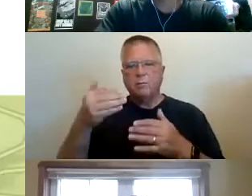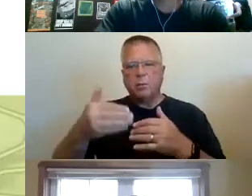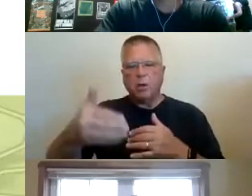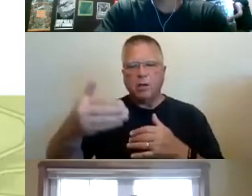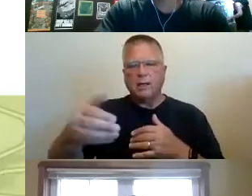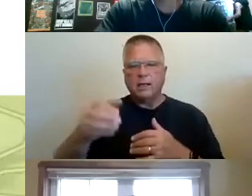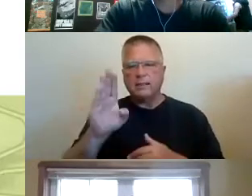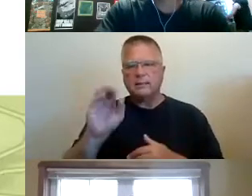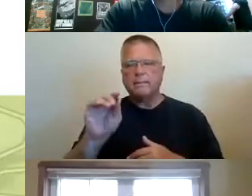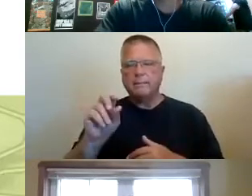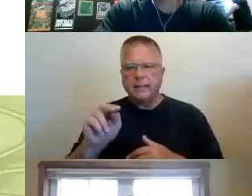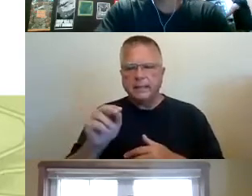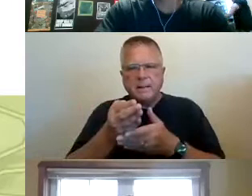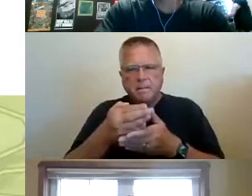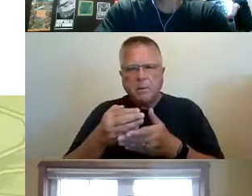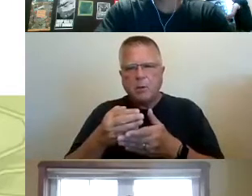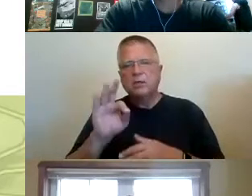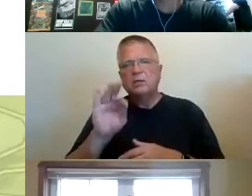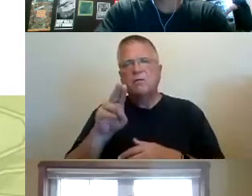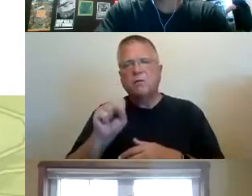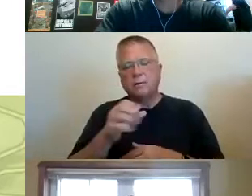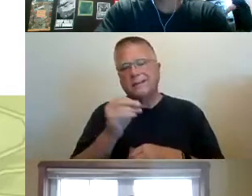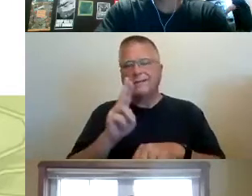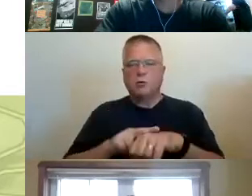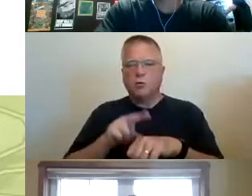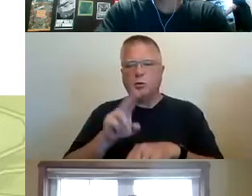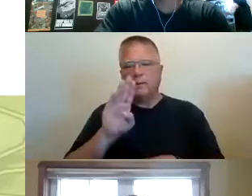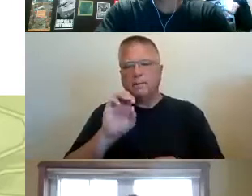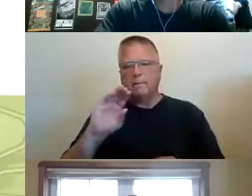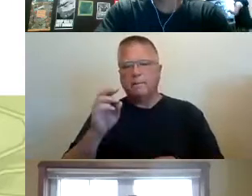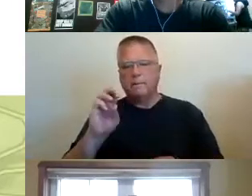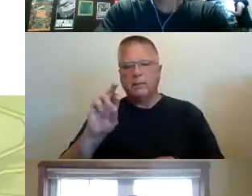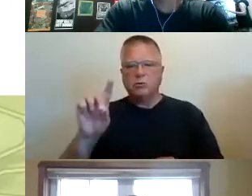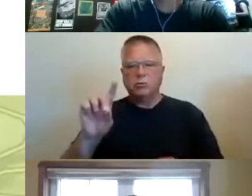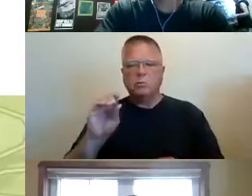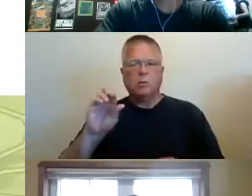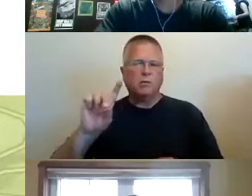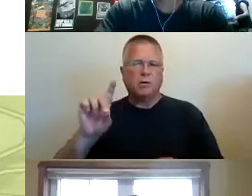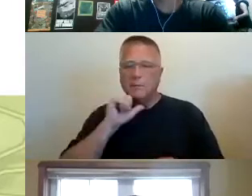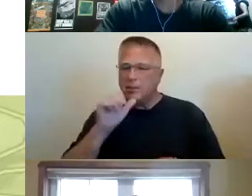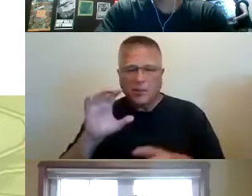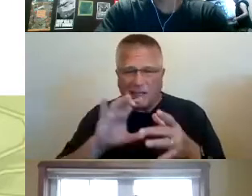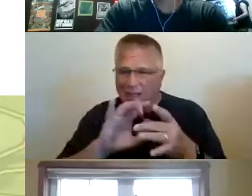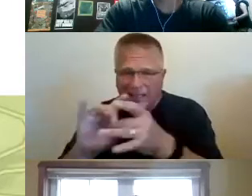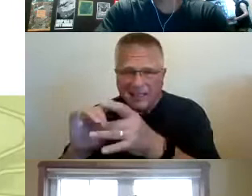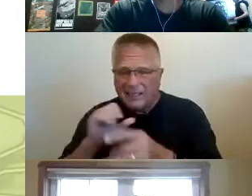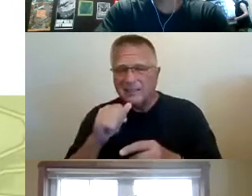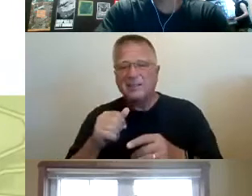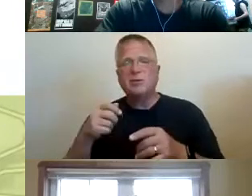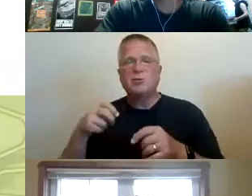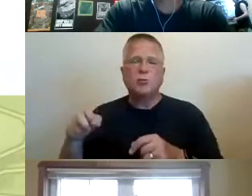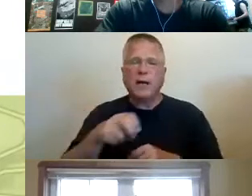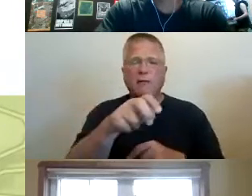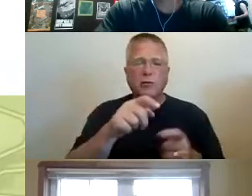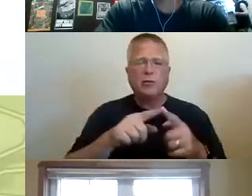on pieces of Forbes and of course Beechwood Boulevard, which is a great one, but they're not connected. They don't get you to this wonderful business